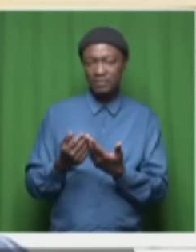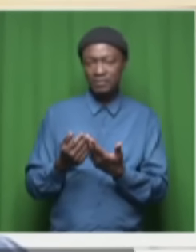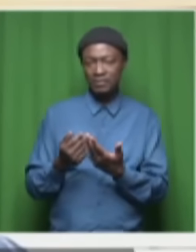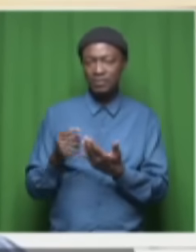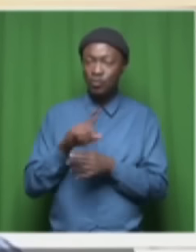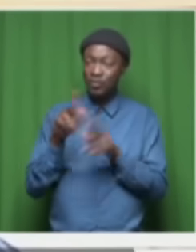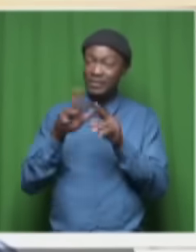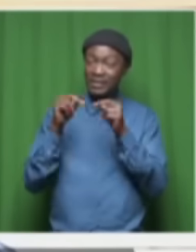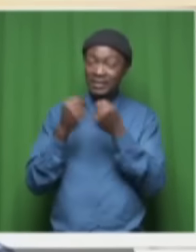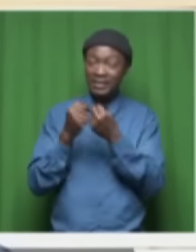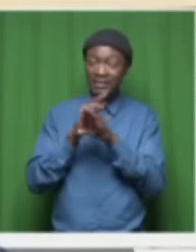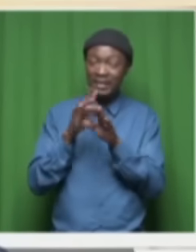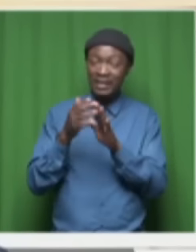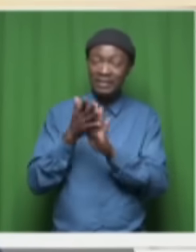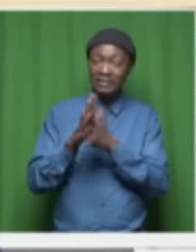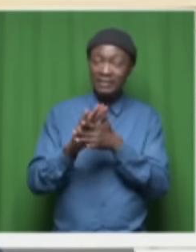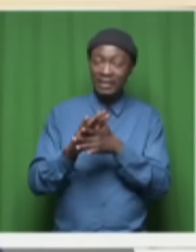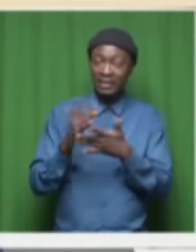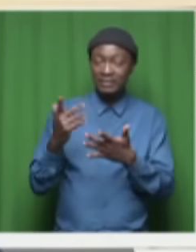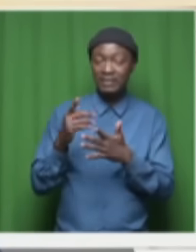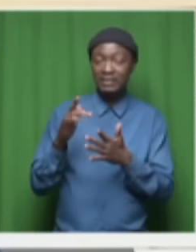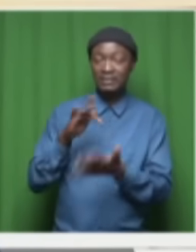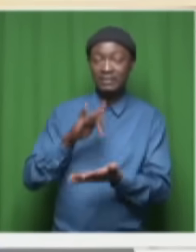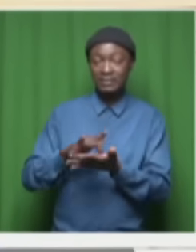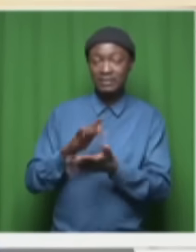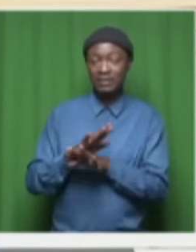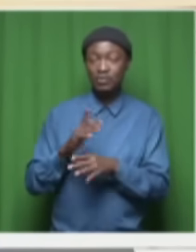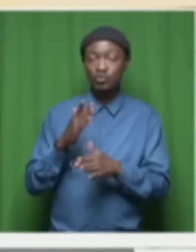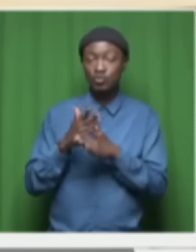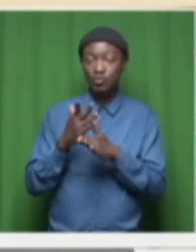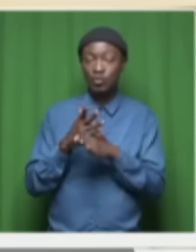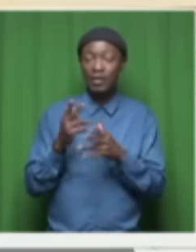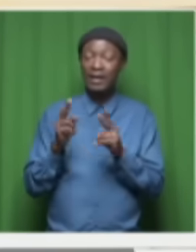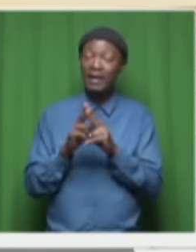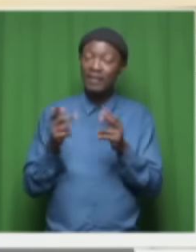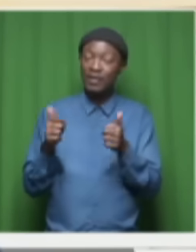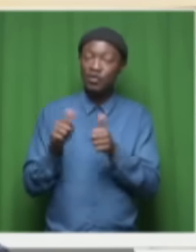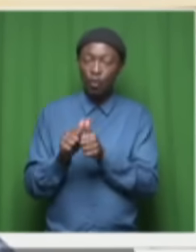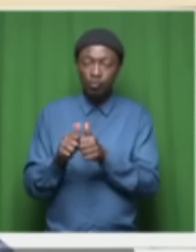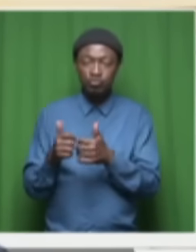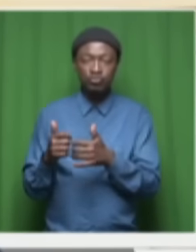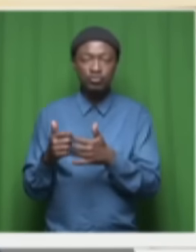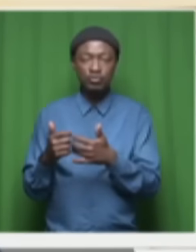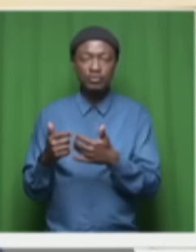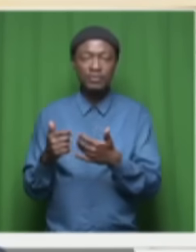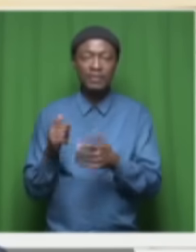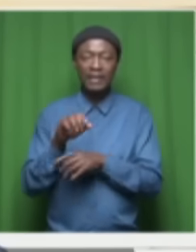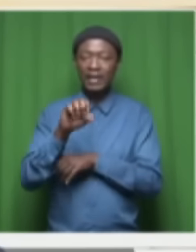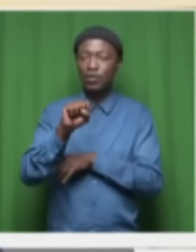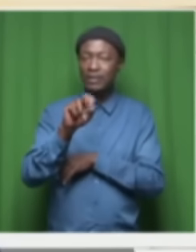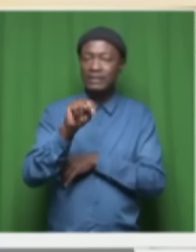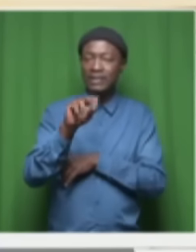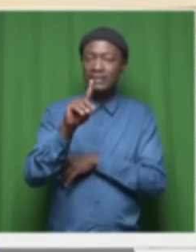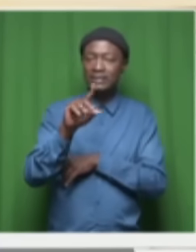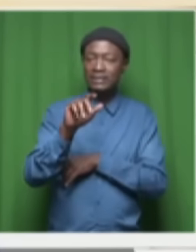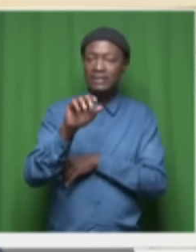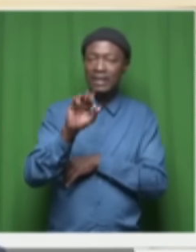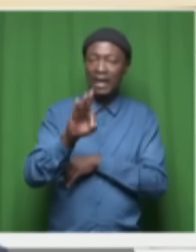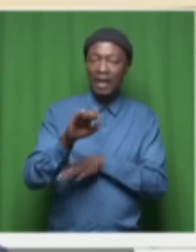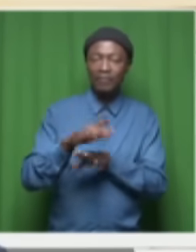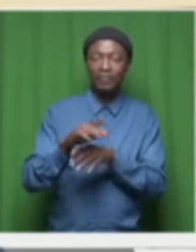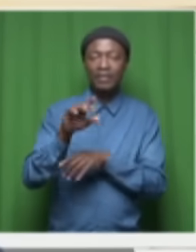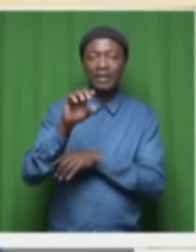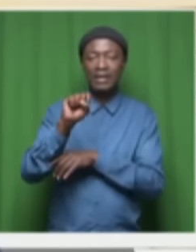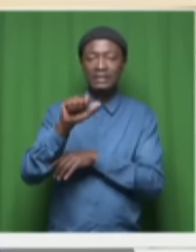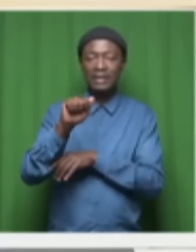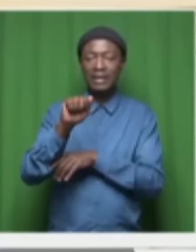the National Disaster Center and provincial disaster centers to work very close with other stakeholders like your SNDF, SAPS,